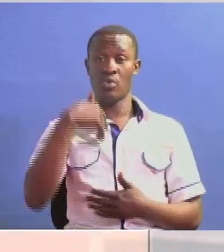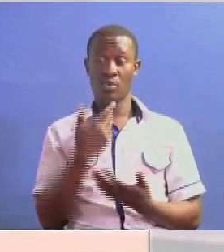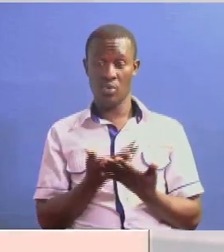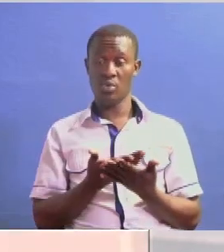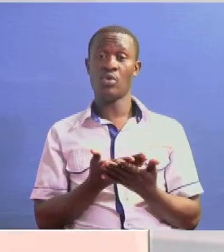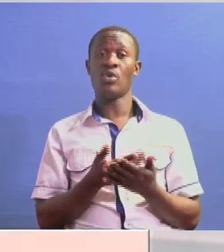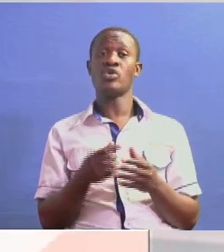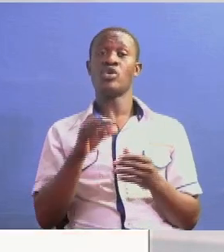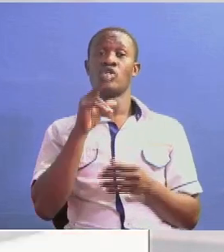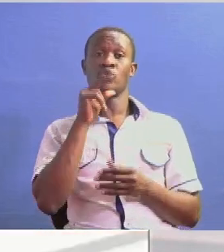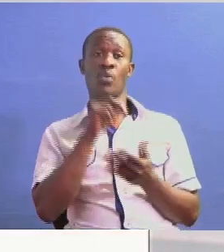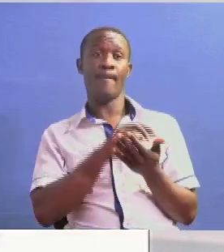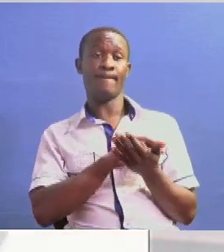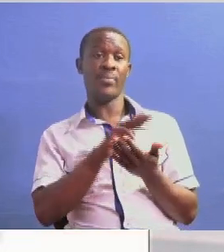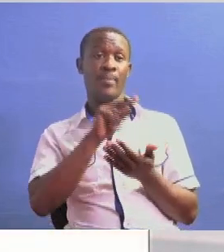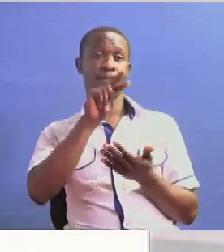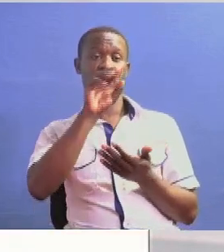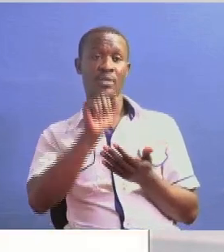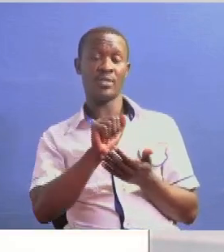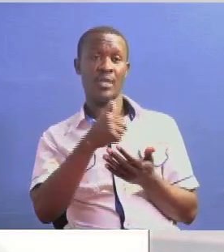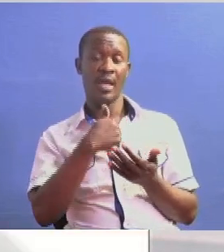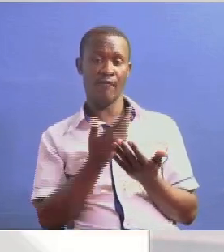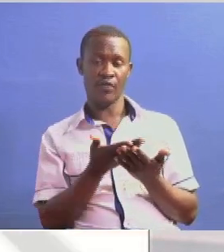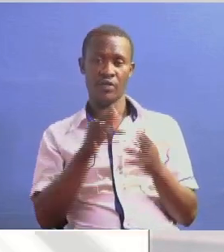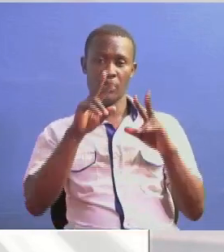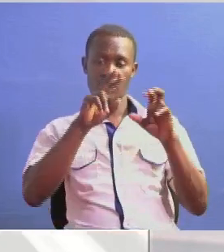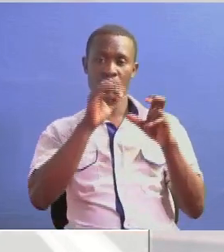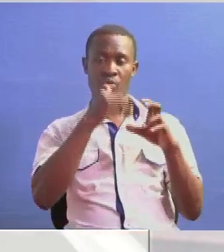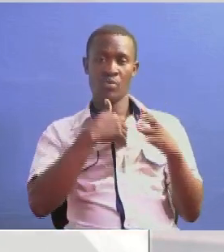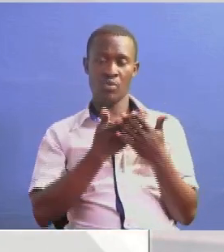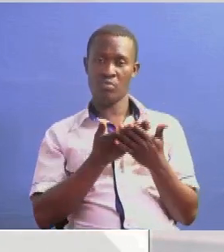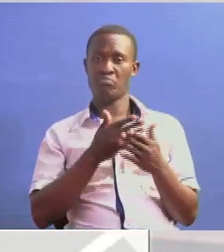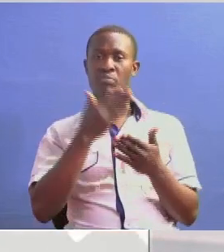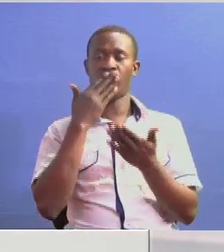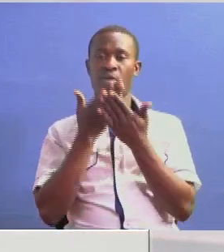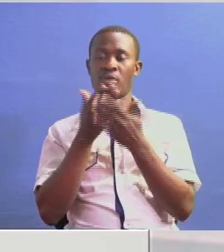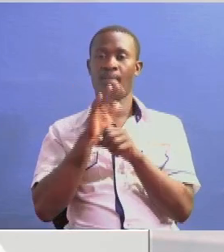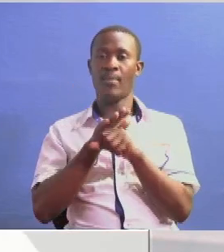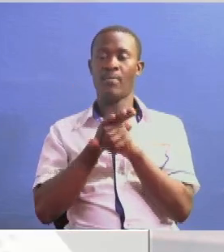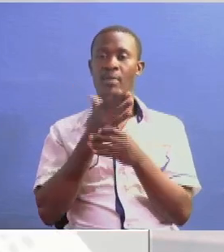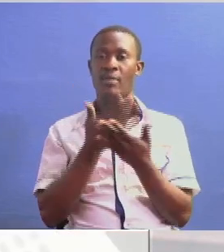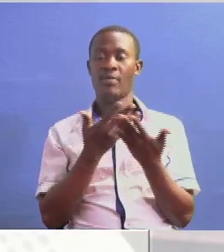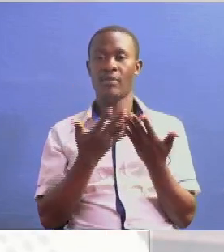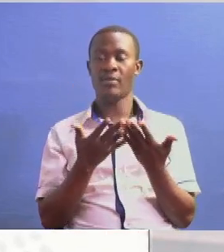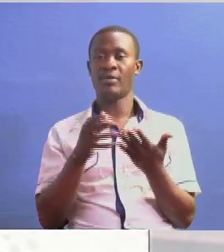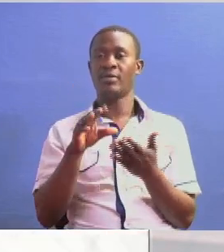insight on this particular very important topic we really appreciate, and many thanks for